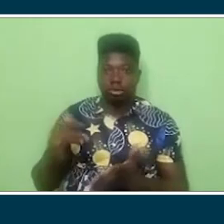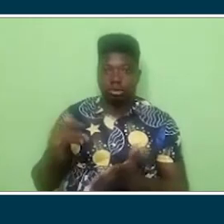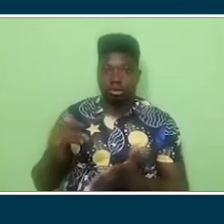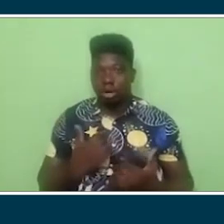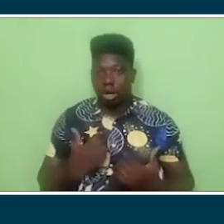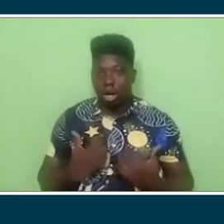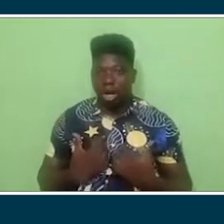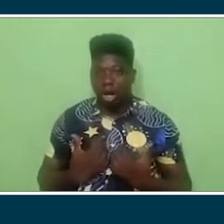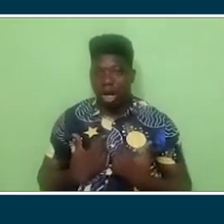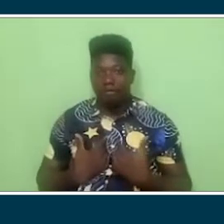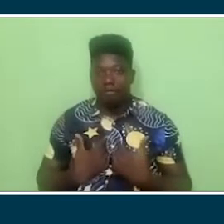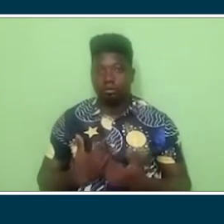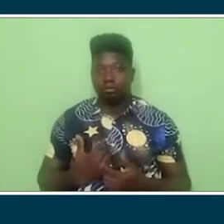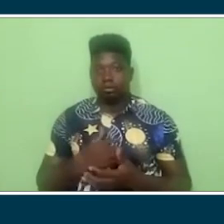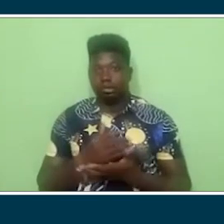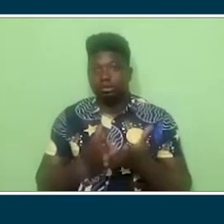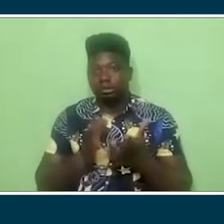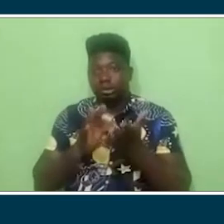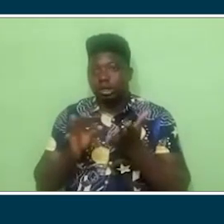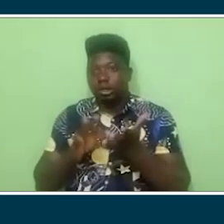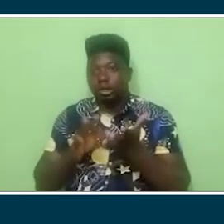for in some way, shape, or form.